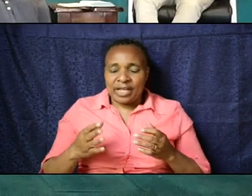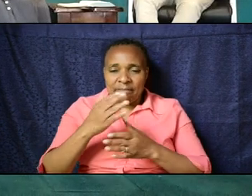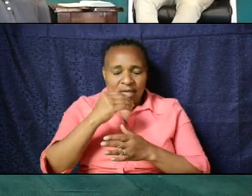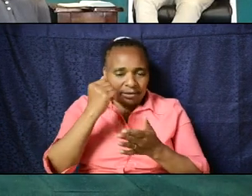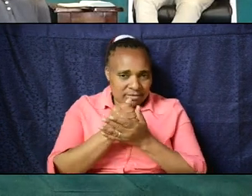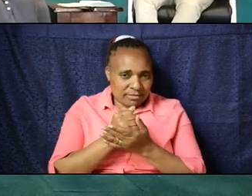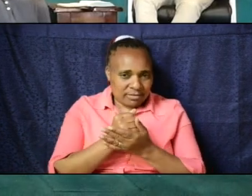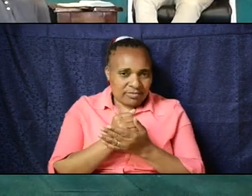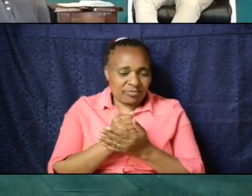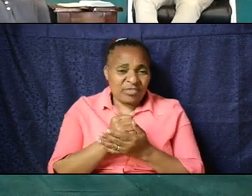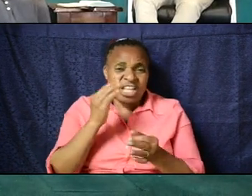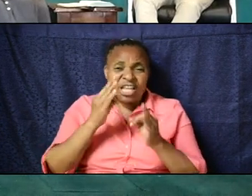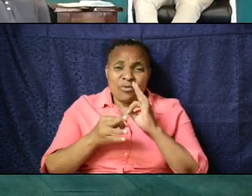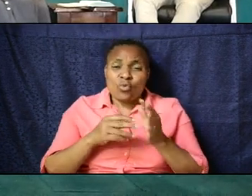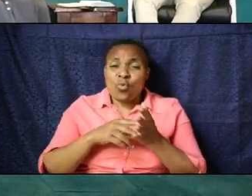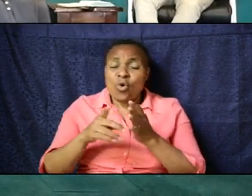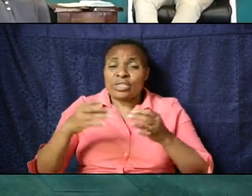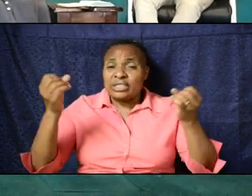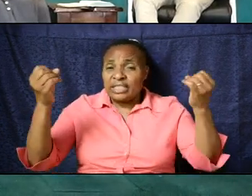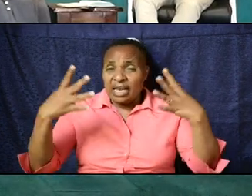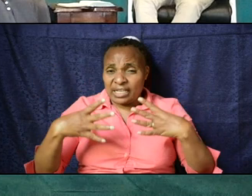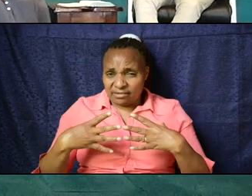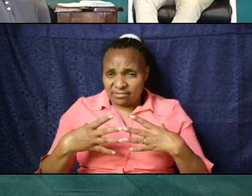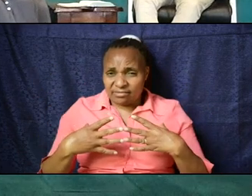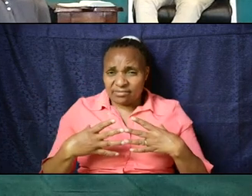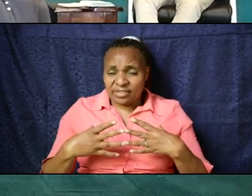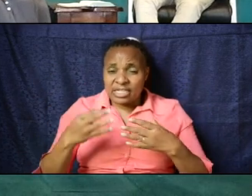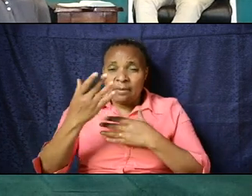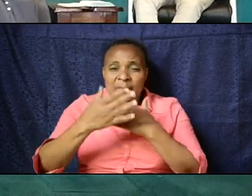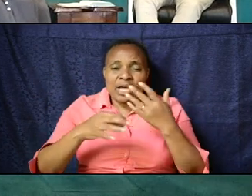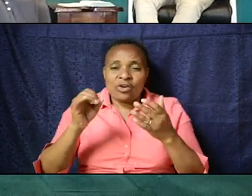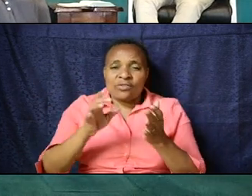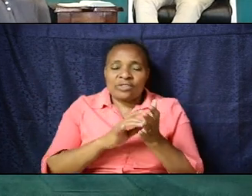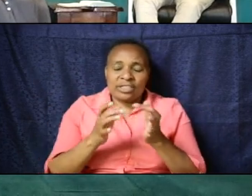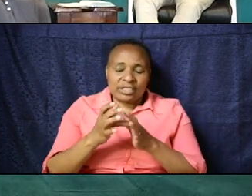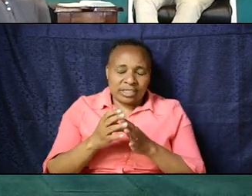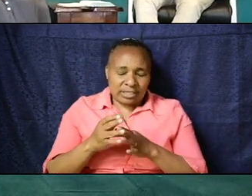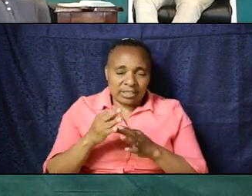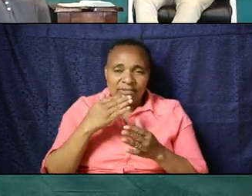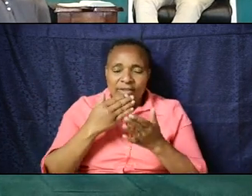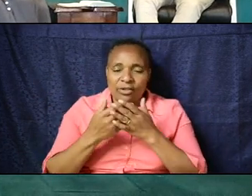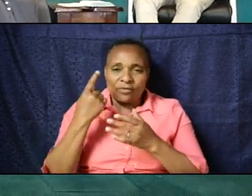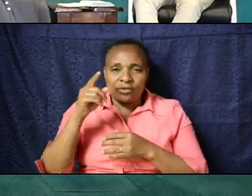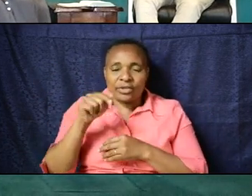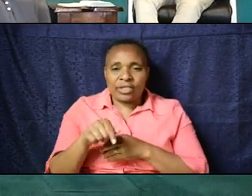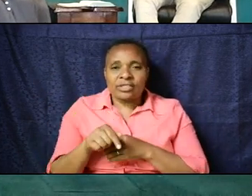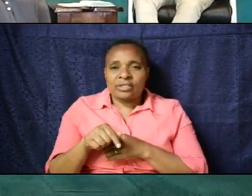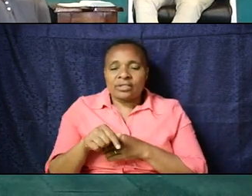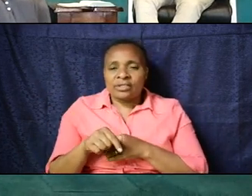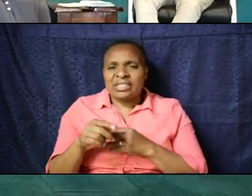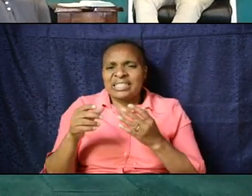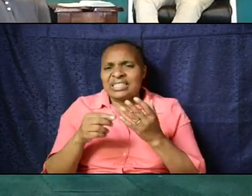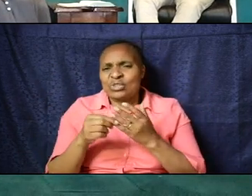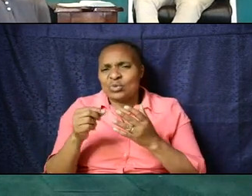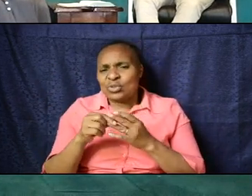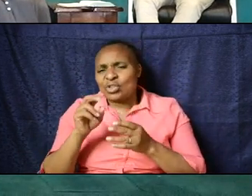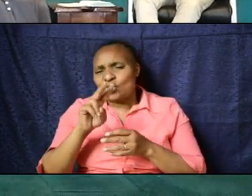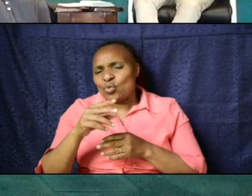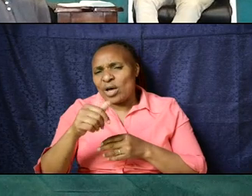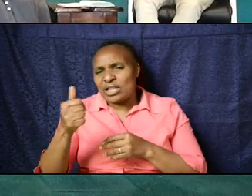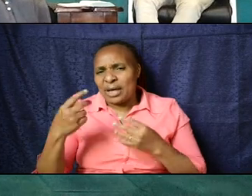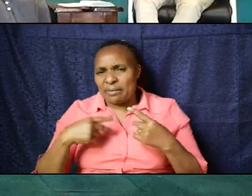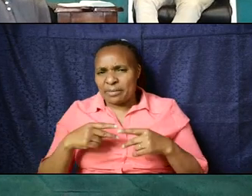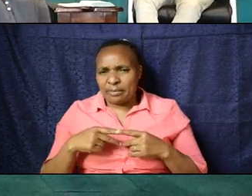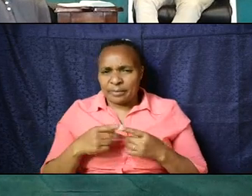Amen, amen. If we walk in the light, you know, the blood of Jesus. Thank you for that. You can choose like two other people. Just give and us